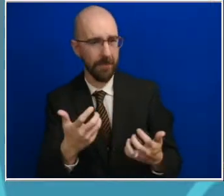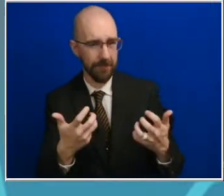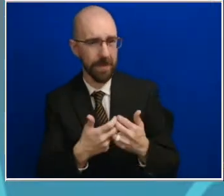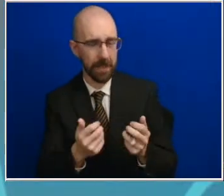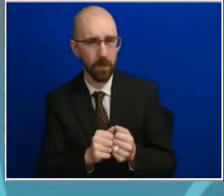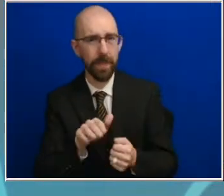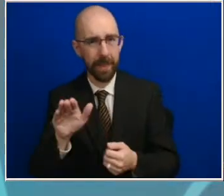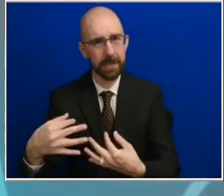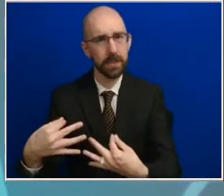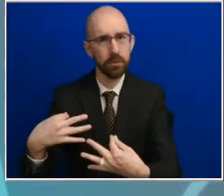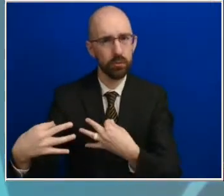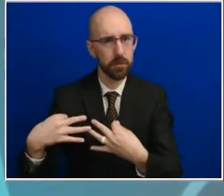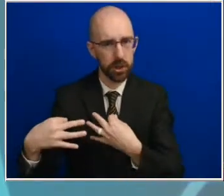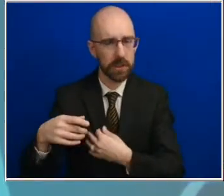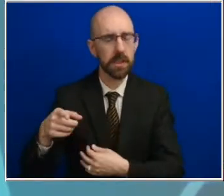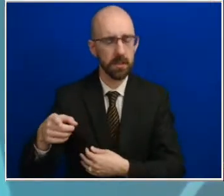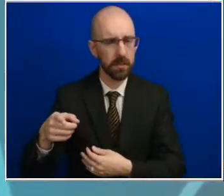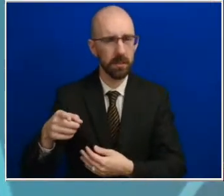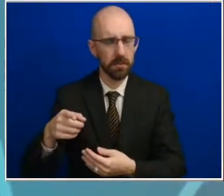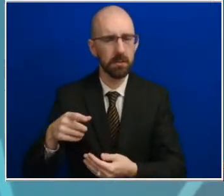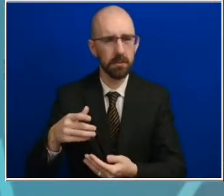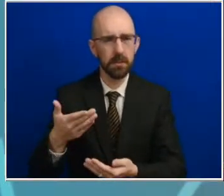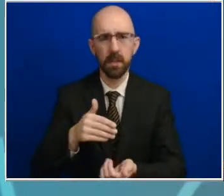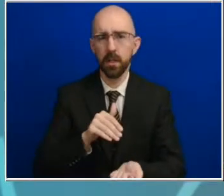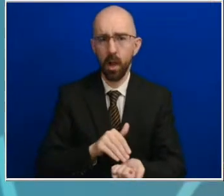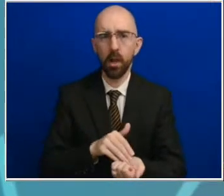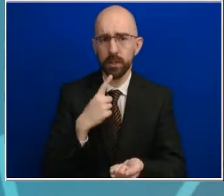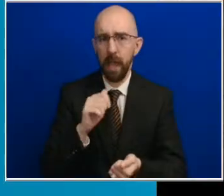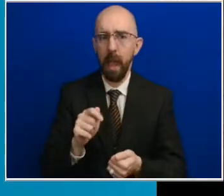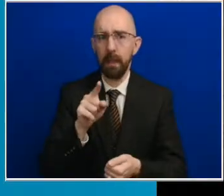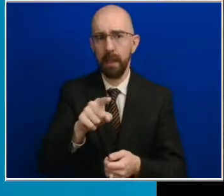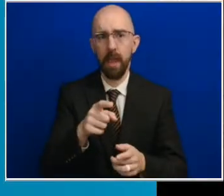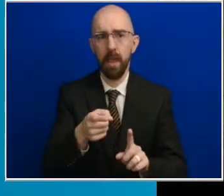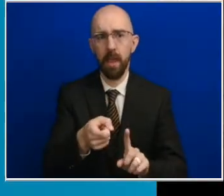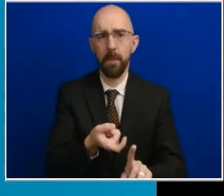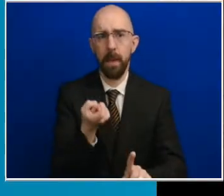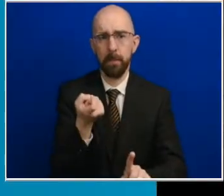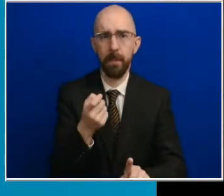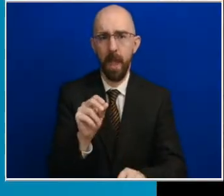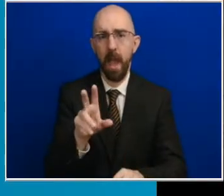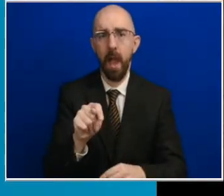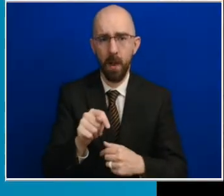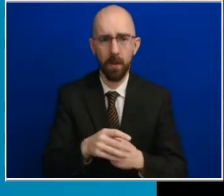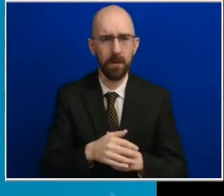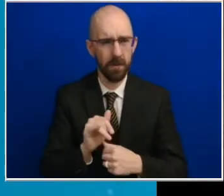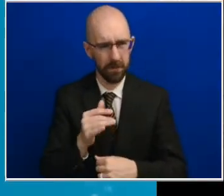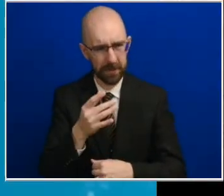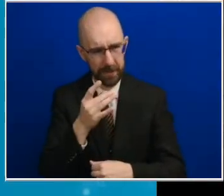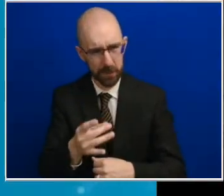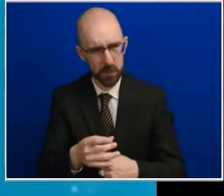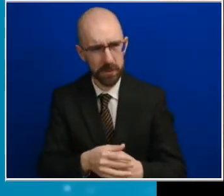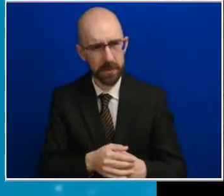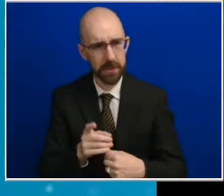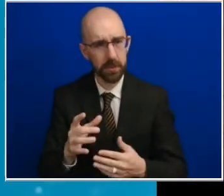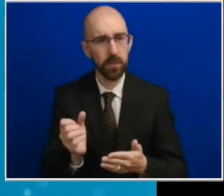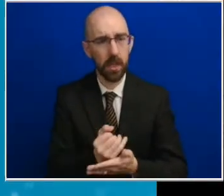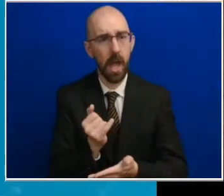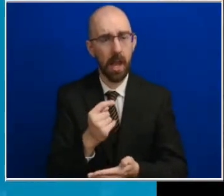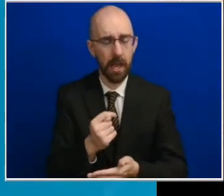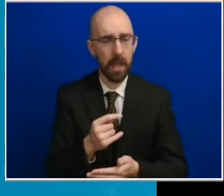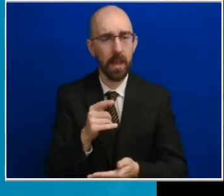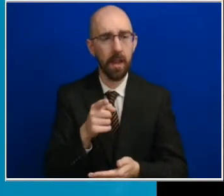describing. And then Dr. Camerata is like, I can go get that. And he did. That's so interesting. Yeah. And he went and got it. Now, the first surgery